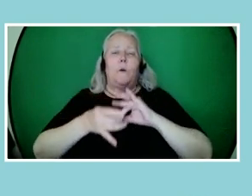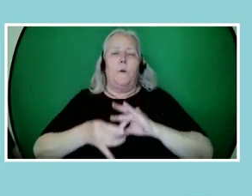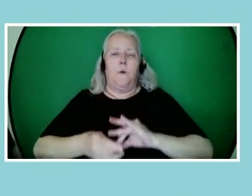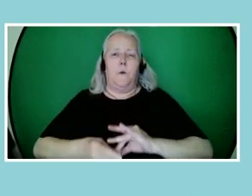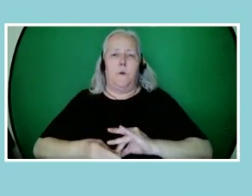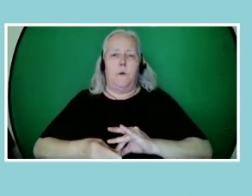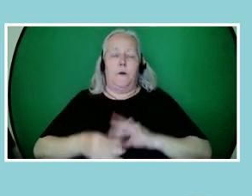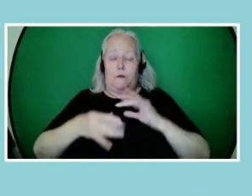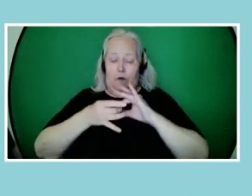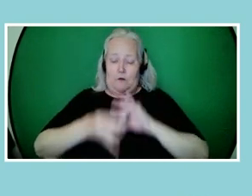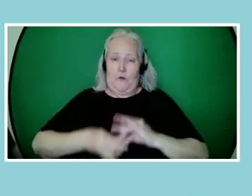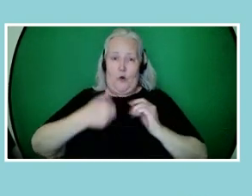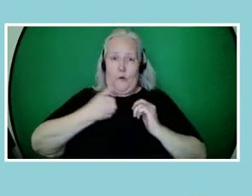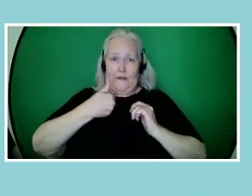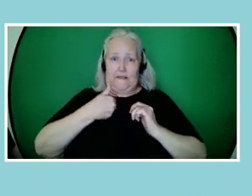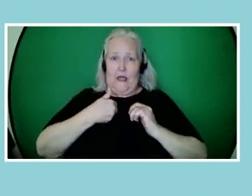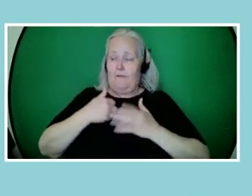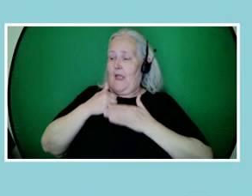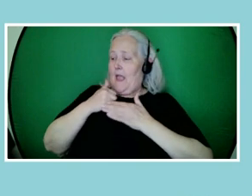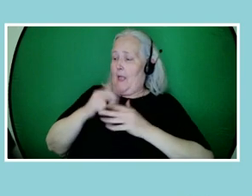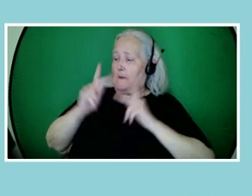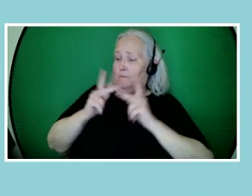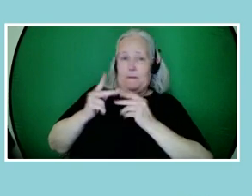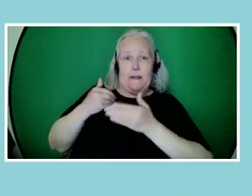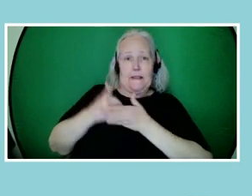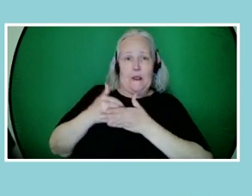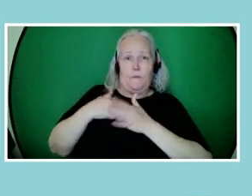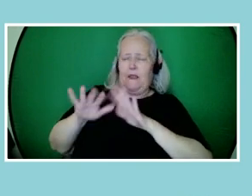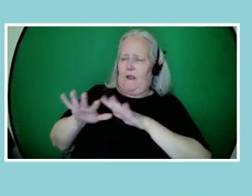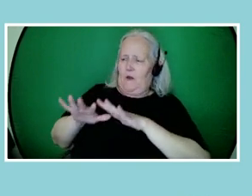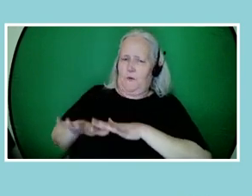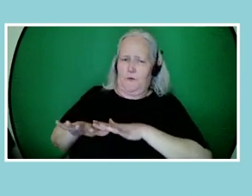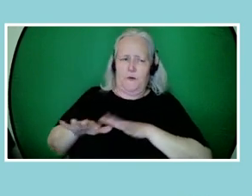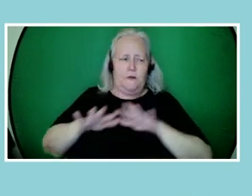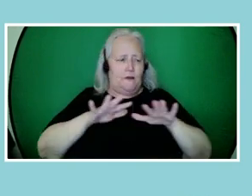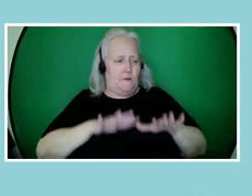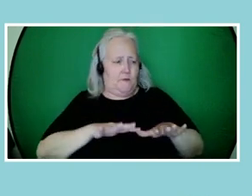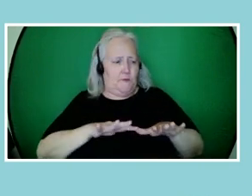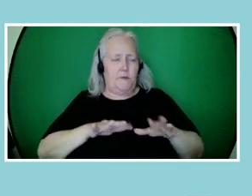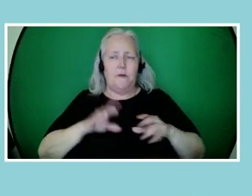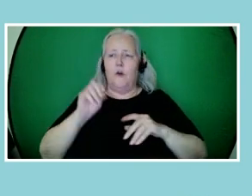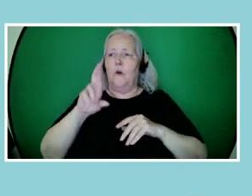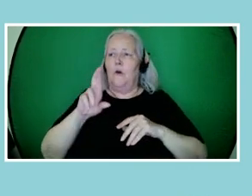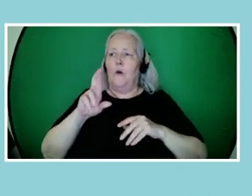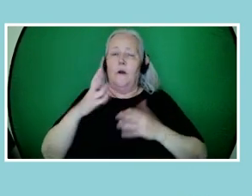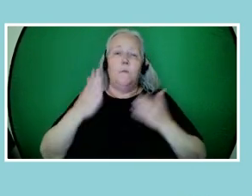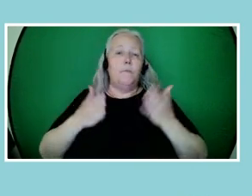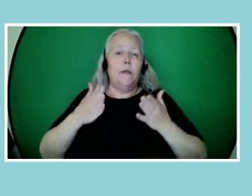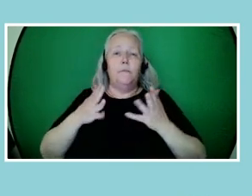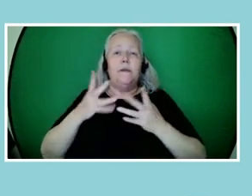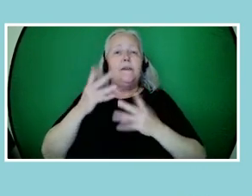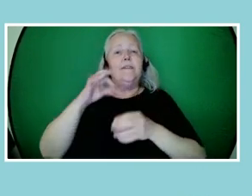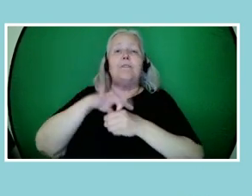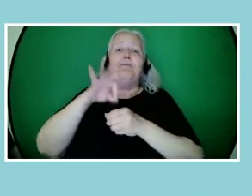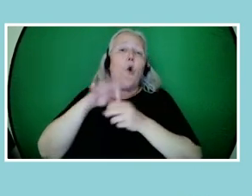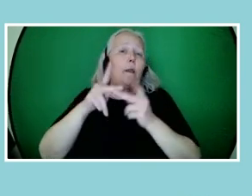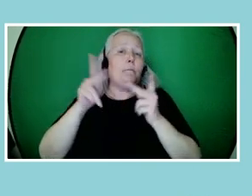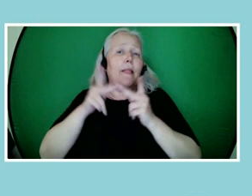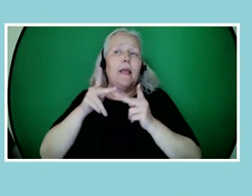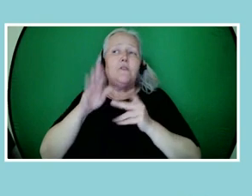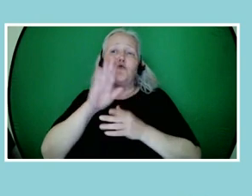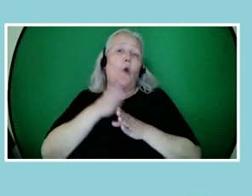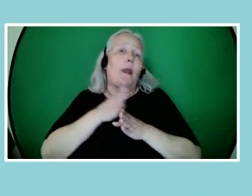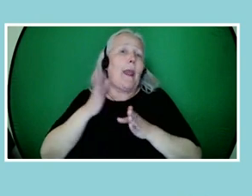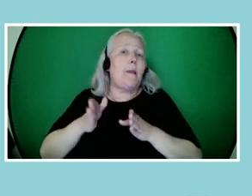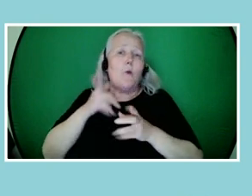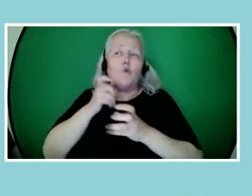the people you're here with, whether it's bystanders, whether it's just your neighbors voting, right? Just try to bring the